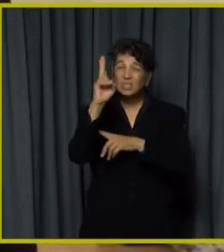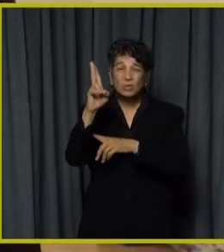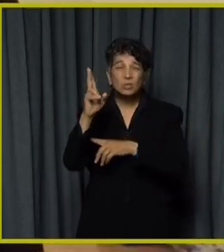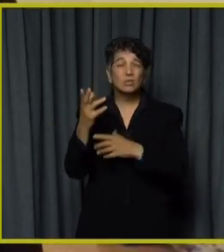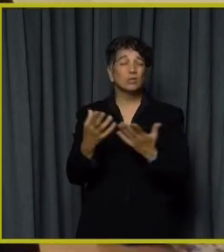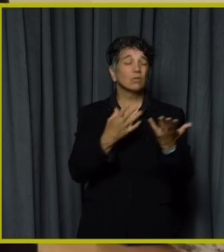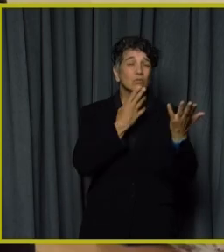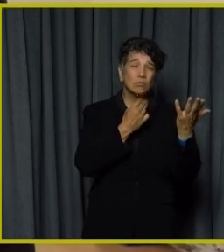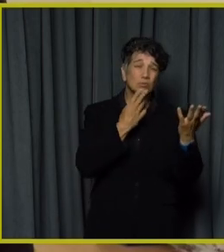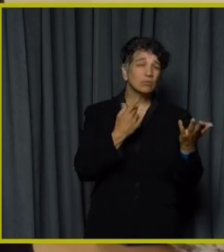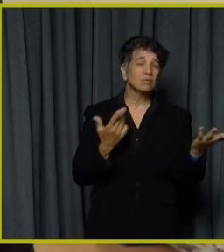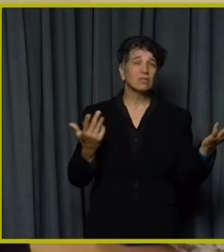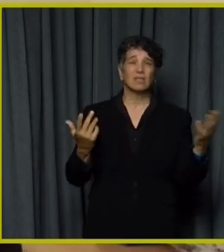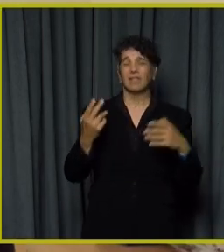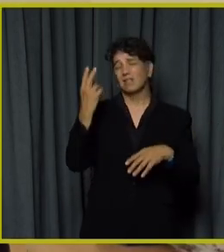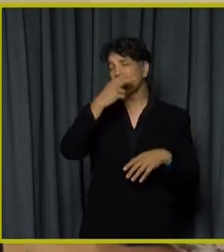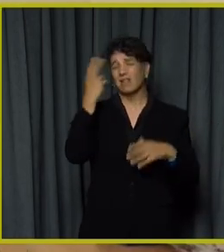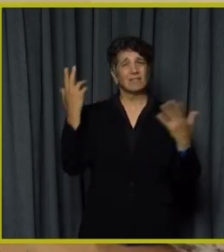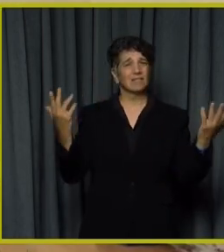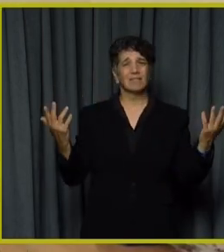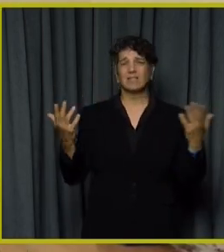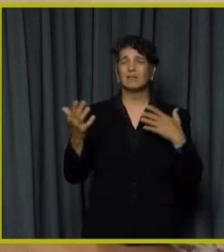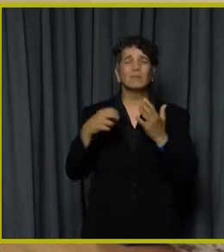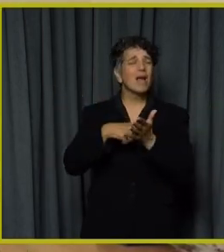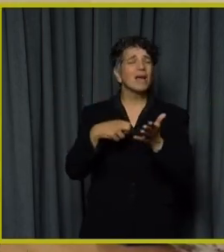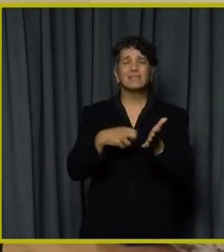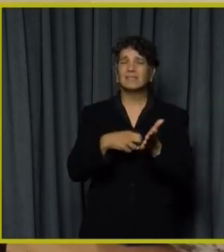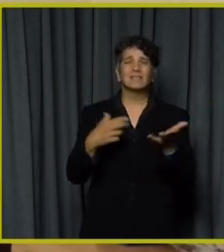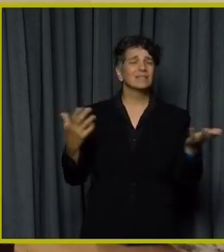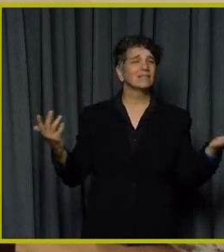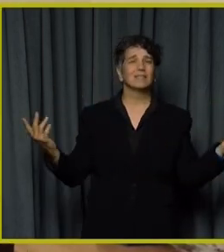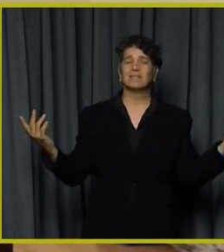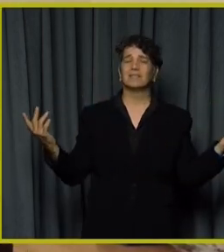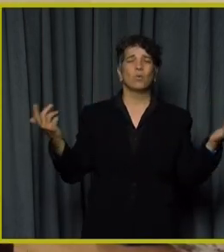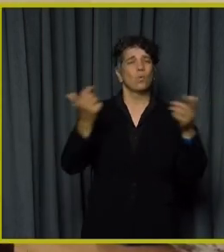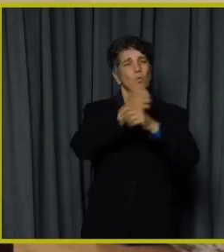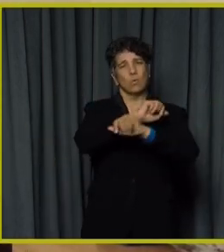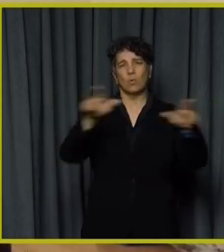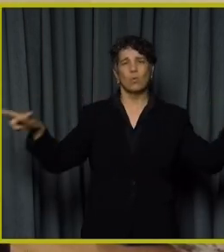they Catholic, be they Protestant, be they